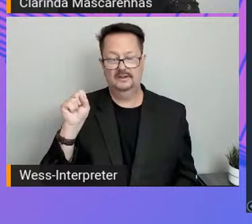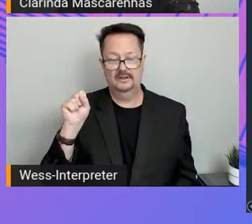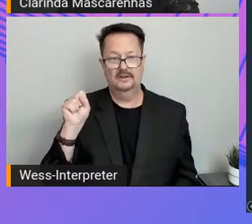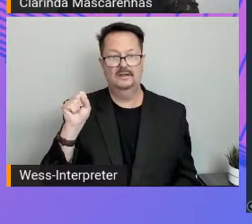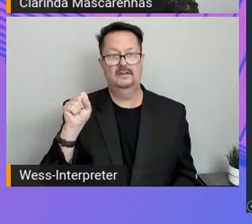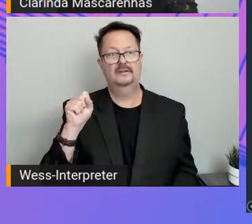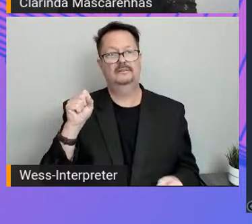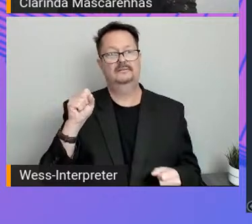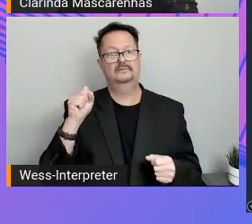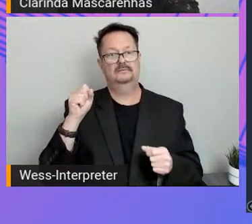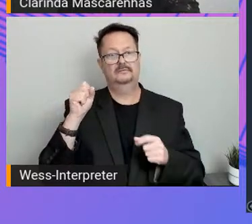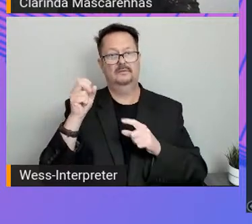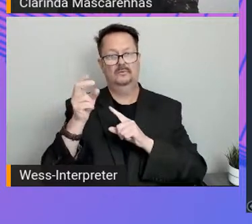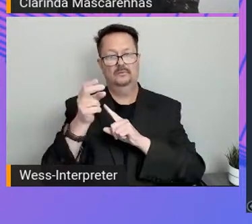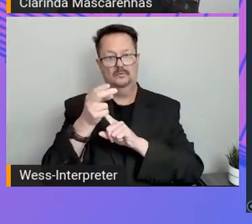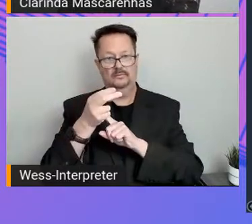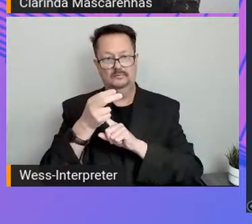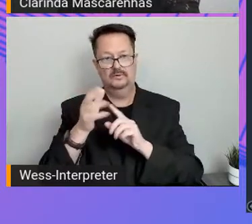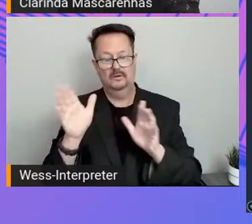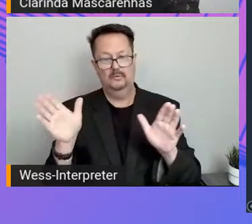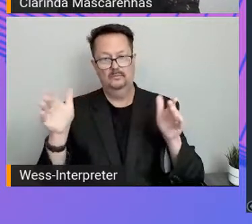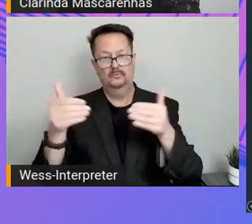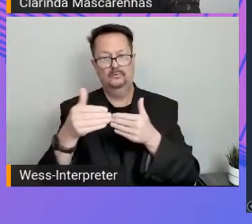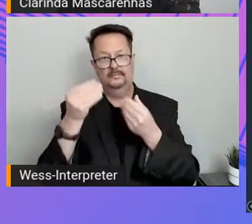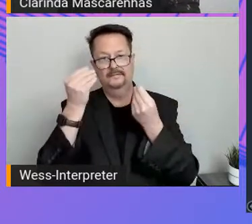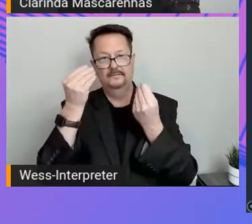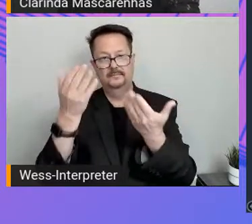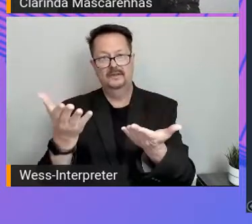rooms information data, and the private